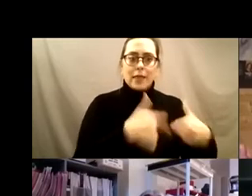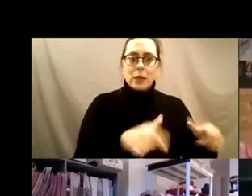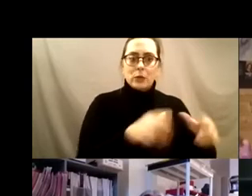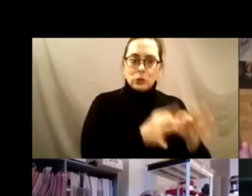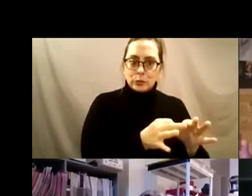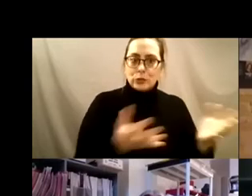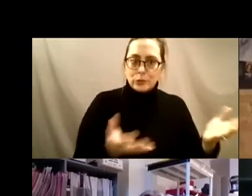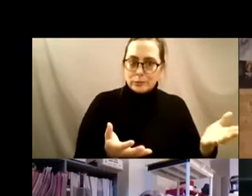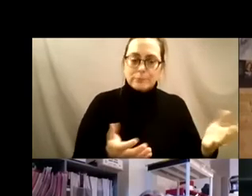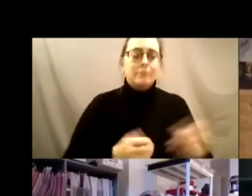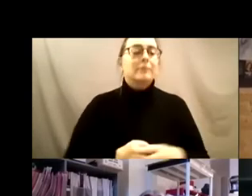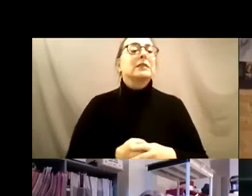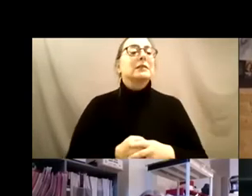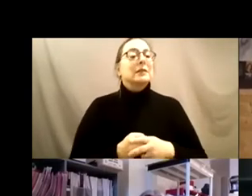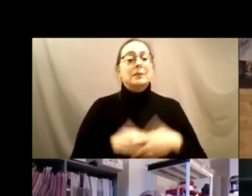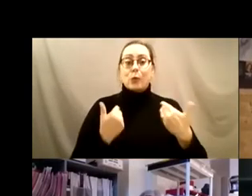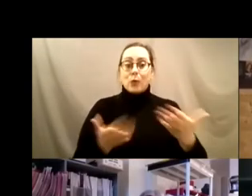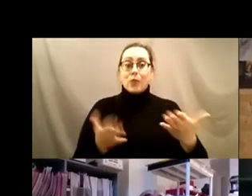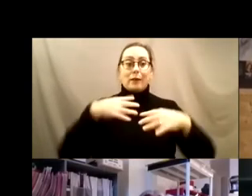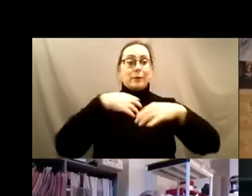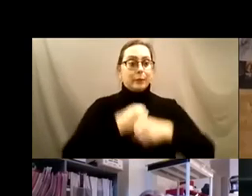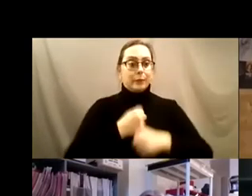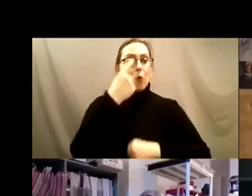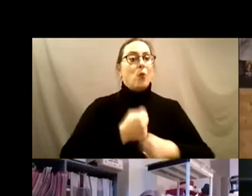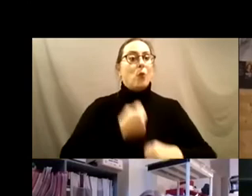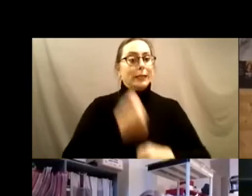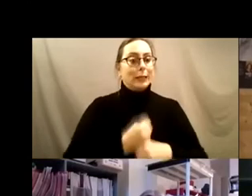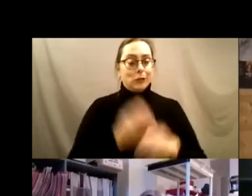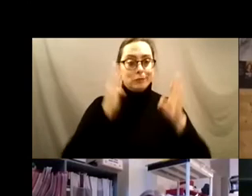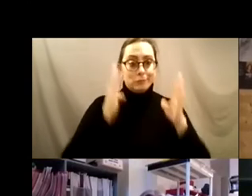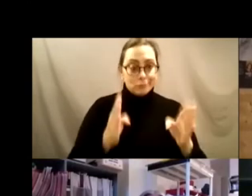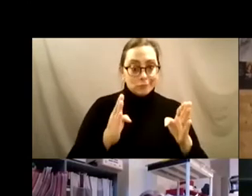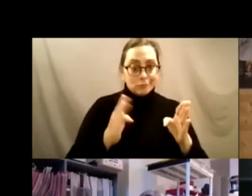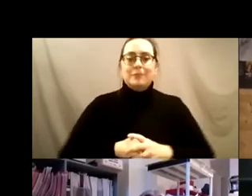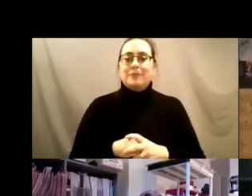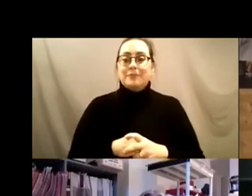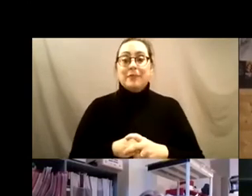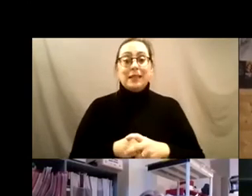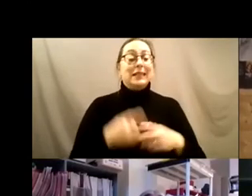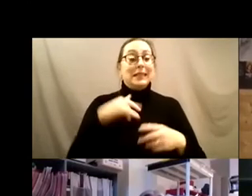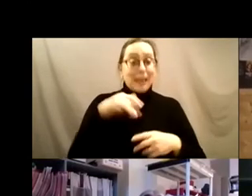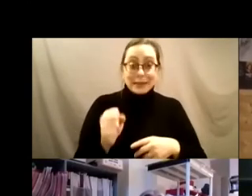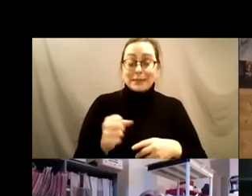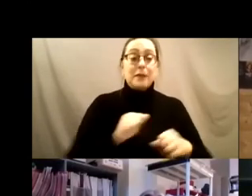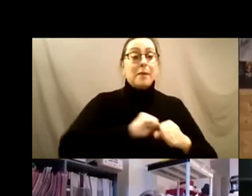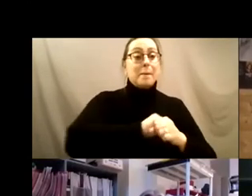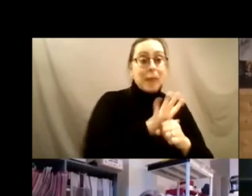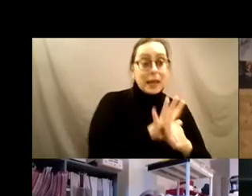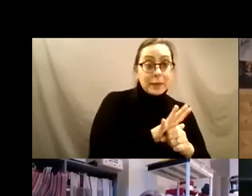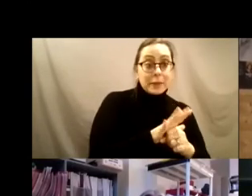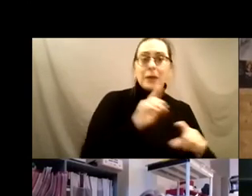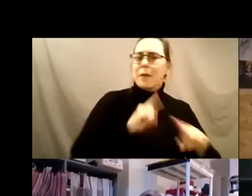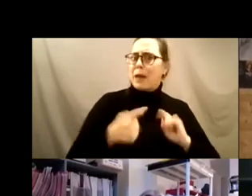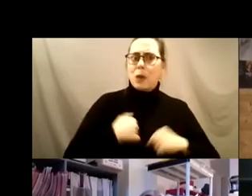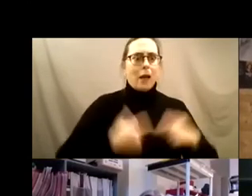is our year in a synopsis. So there was a lot that happened, even though the pandemic was going on. We kept busy, we